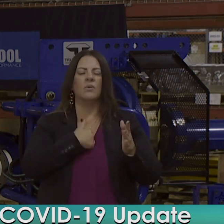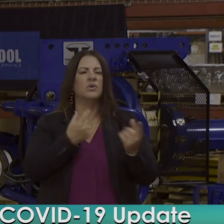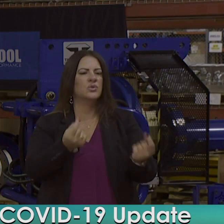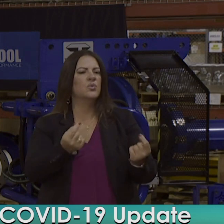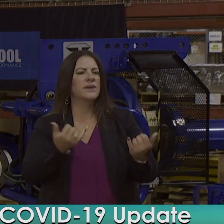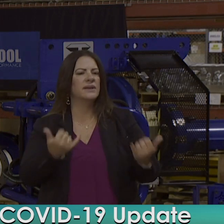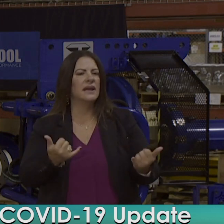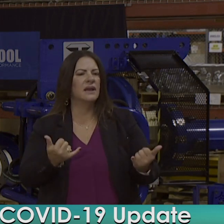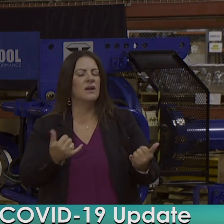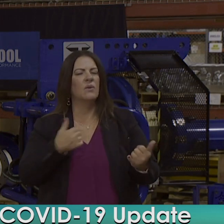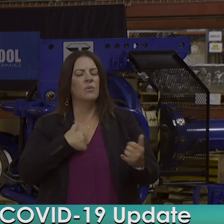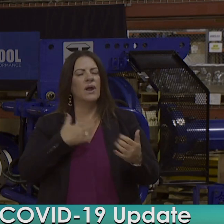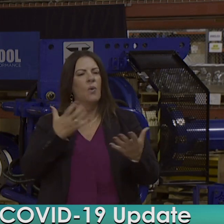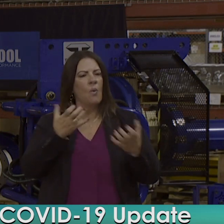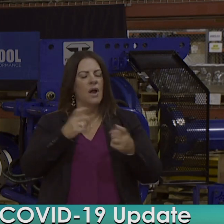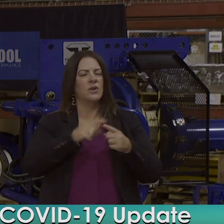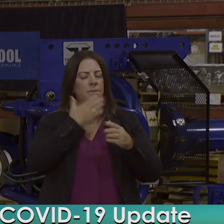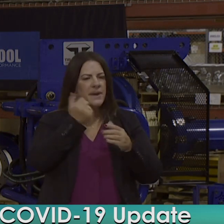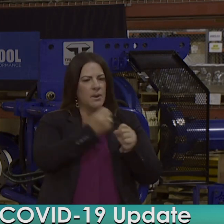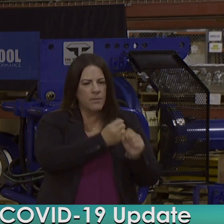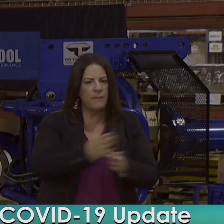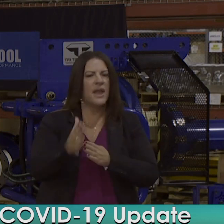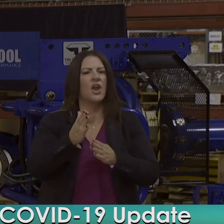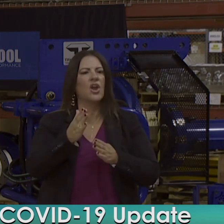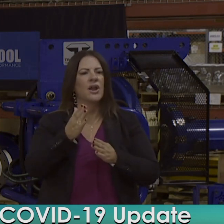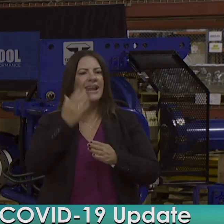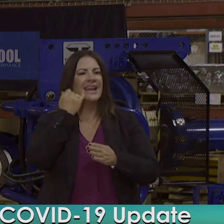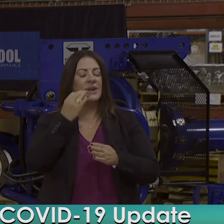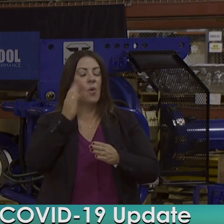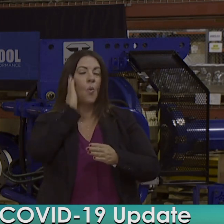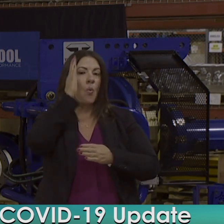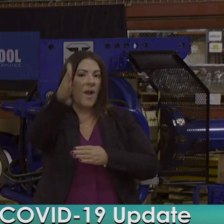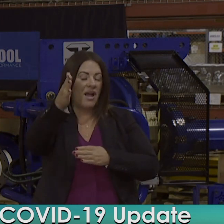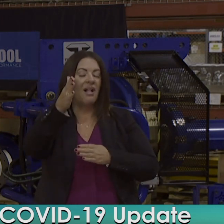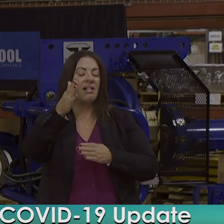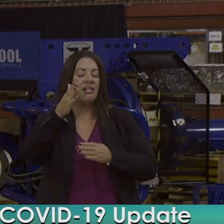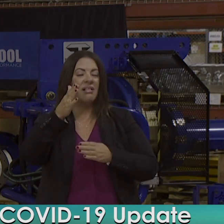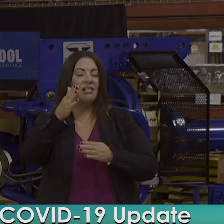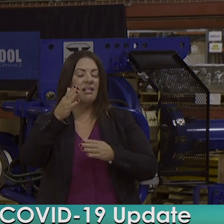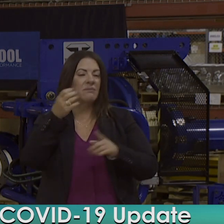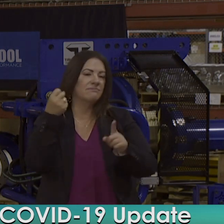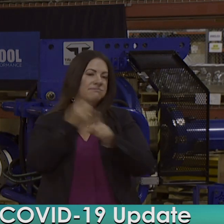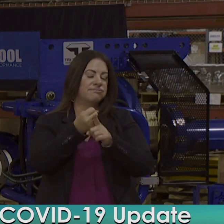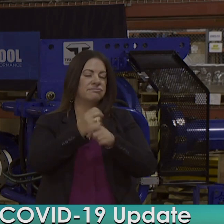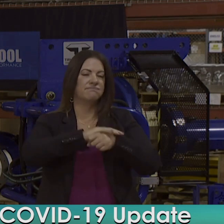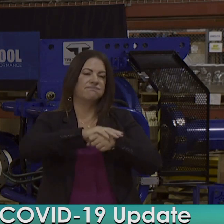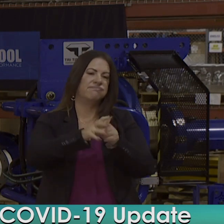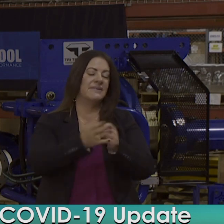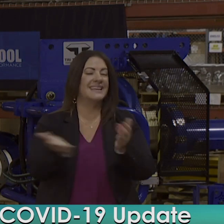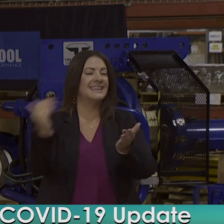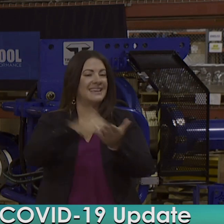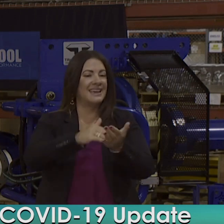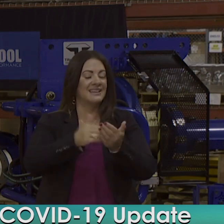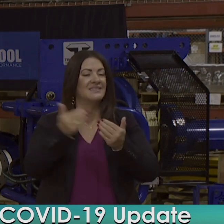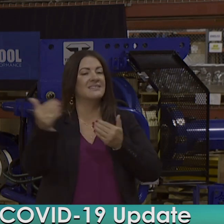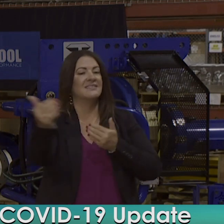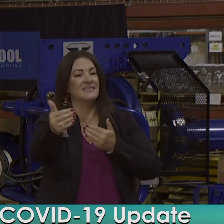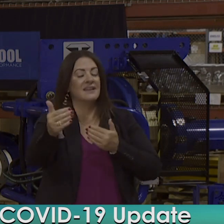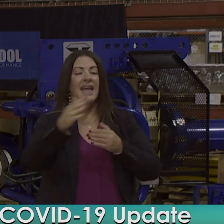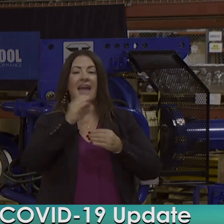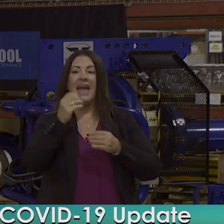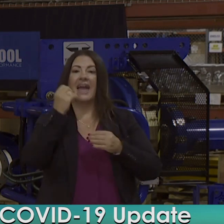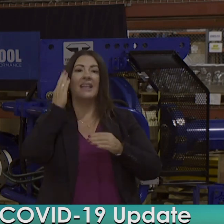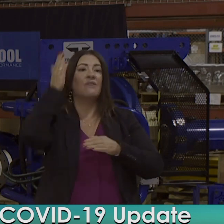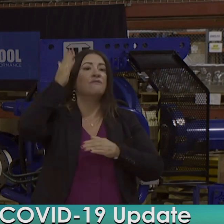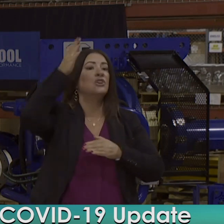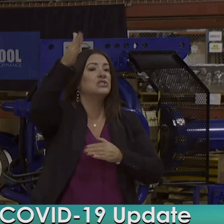nation to be better prepared for the second wave of this pandemic, and certainly better prepared for the future